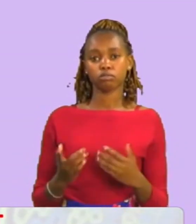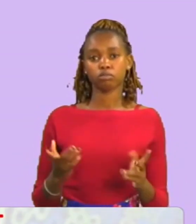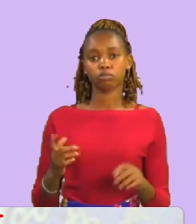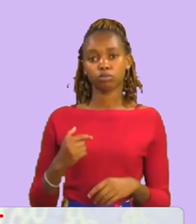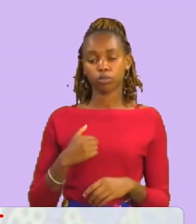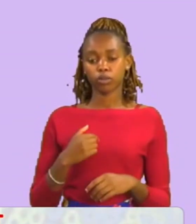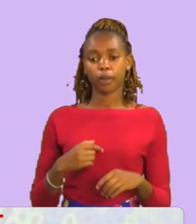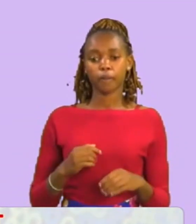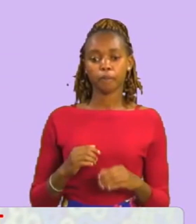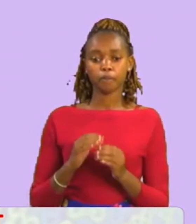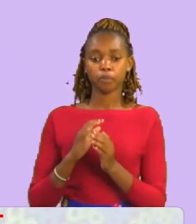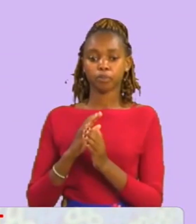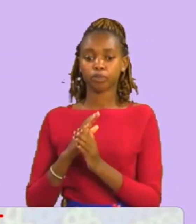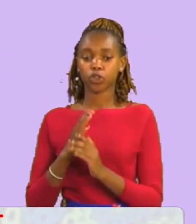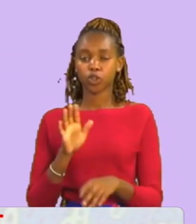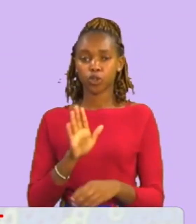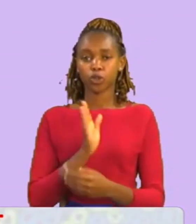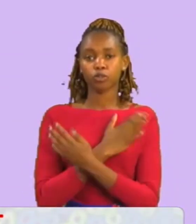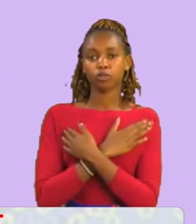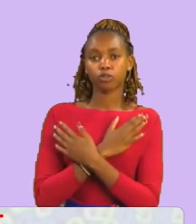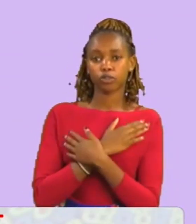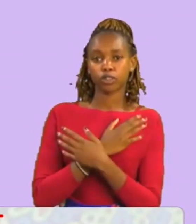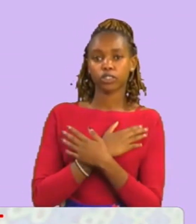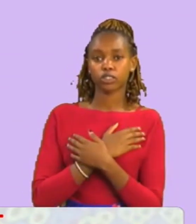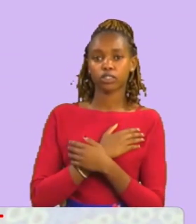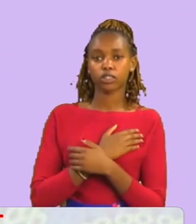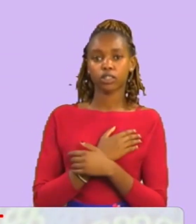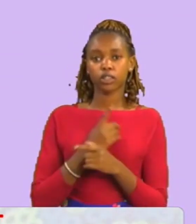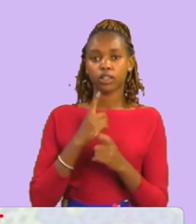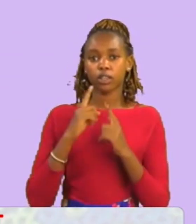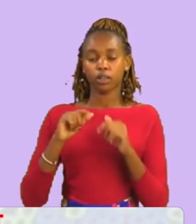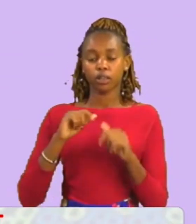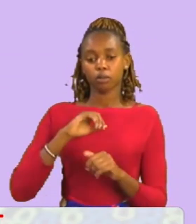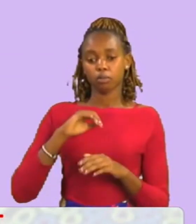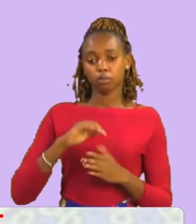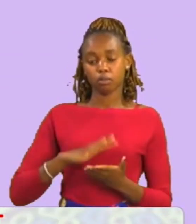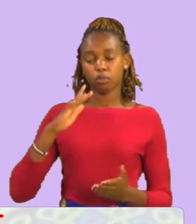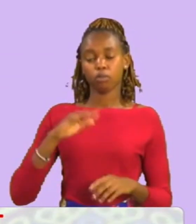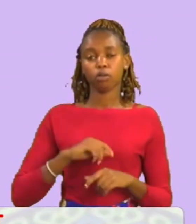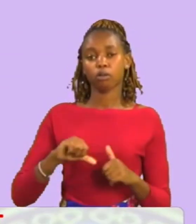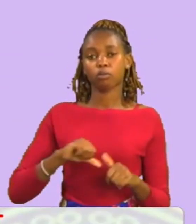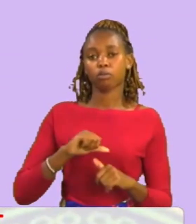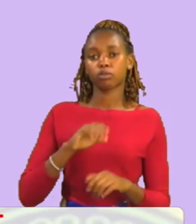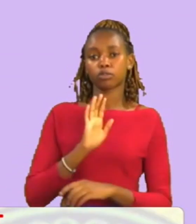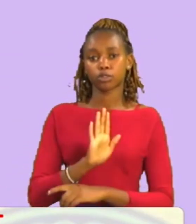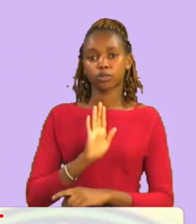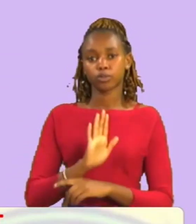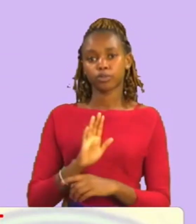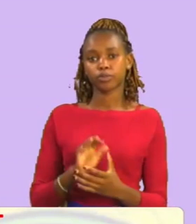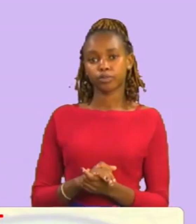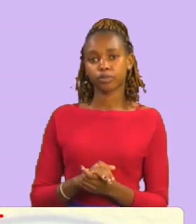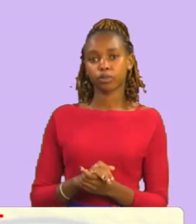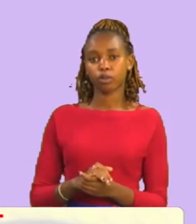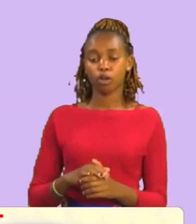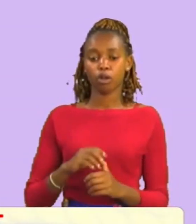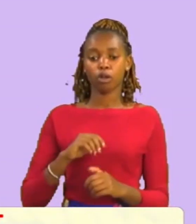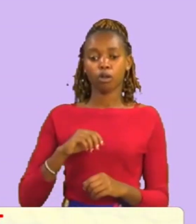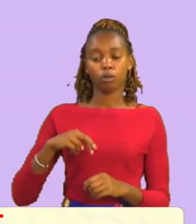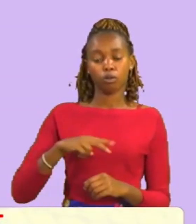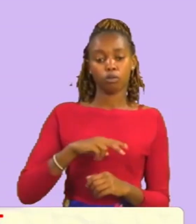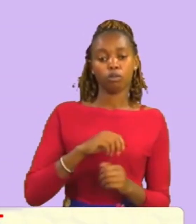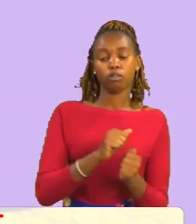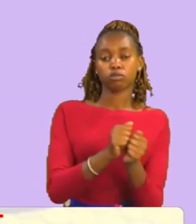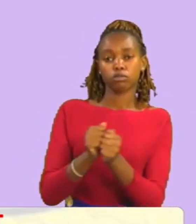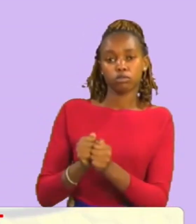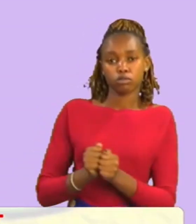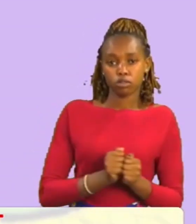flock together. Yes, so ukiangalia when you're making these steps and when you're growing, there are some people who are not, you don't have the same feathers anymore.